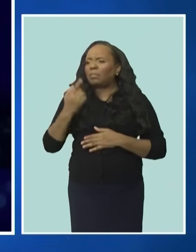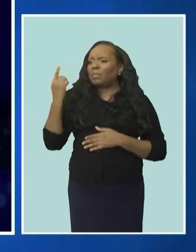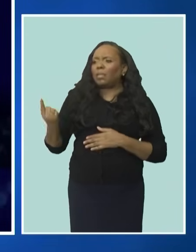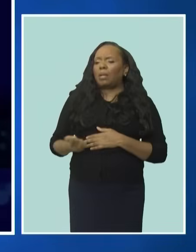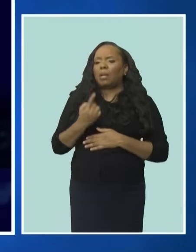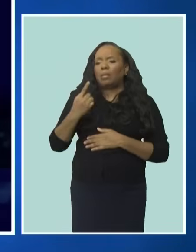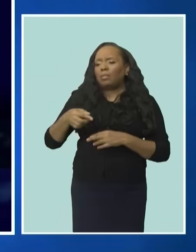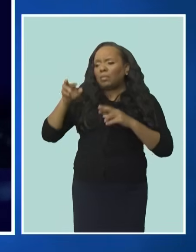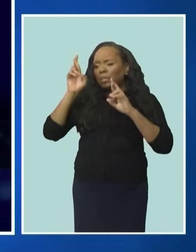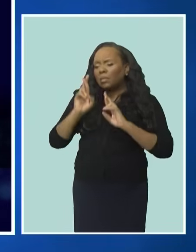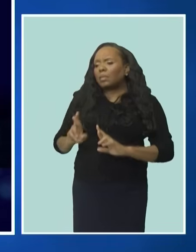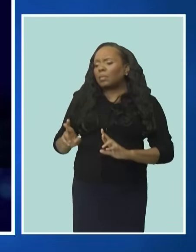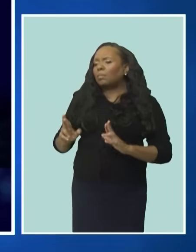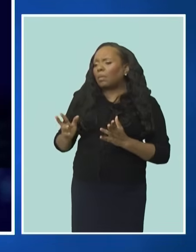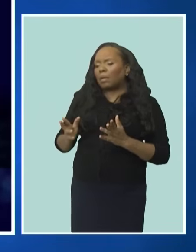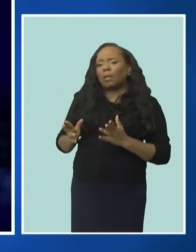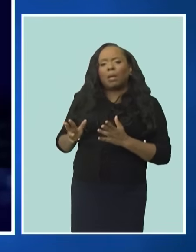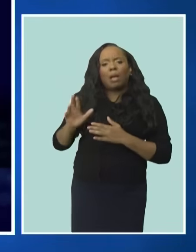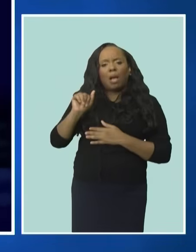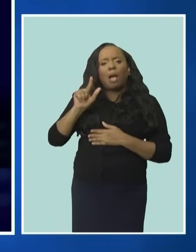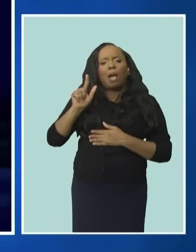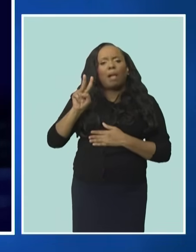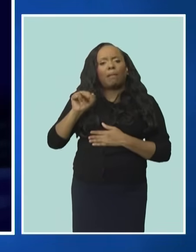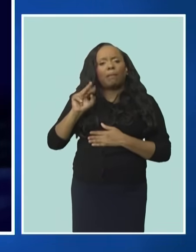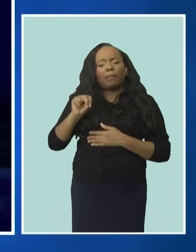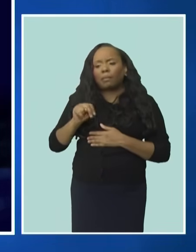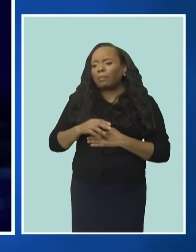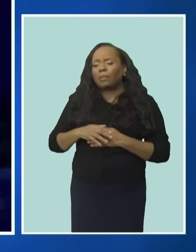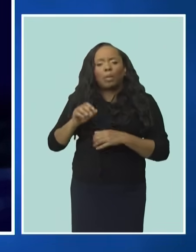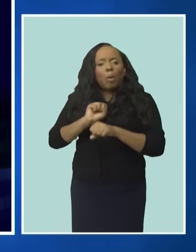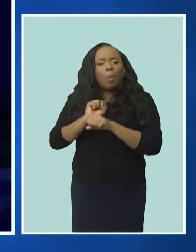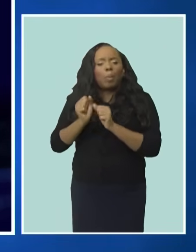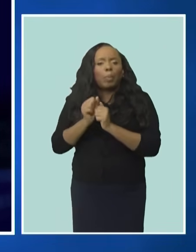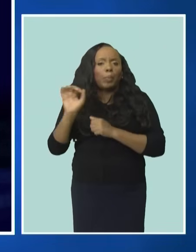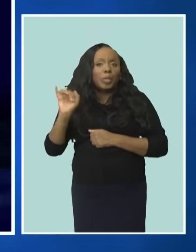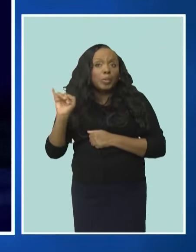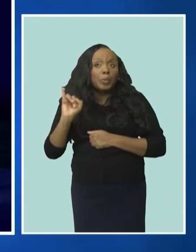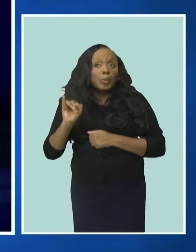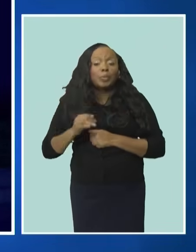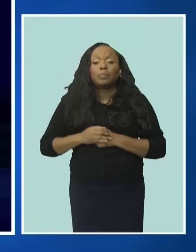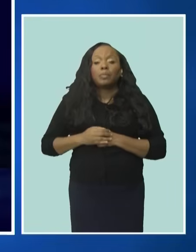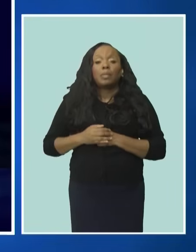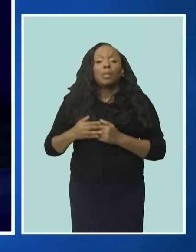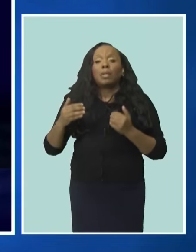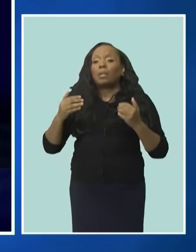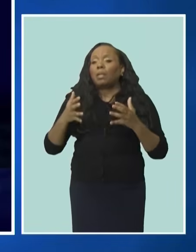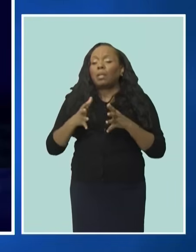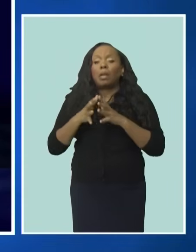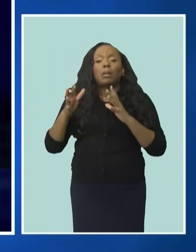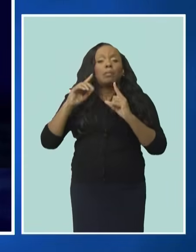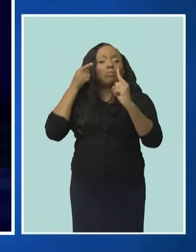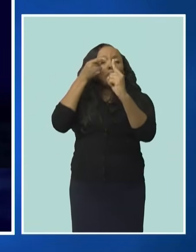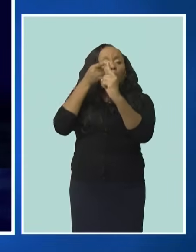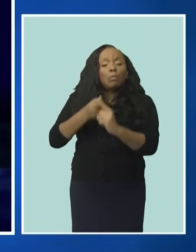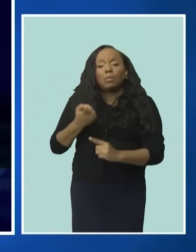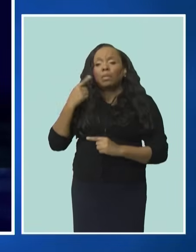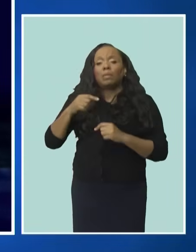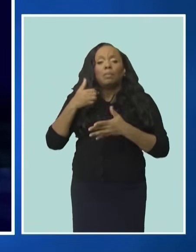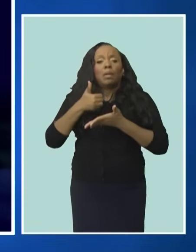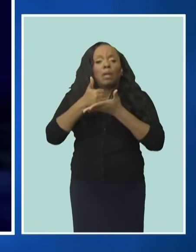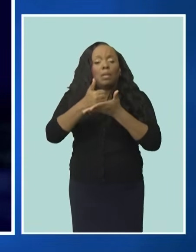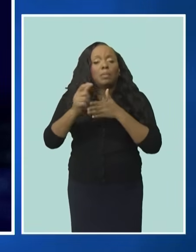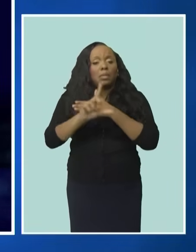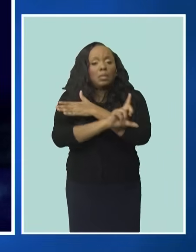Toppin's commitment to his chosen profession of insurance and his demonstrated aspiration to be of service to the people of St.